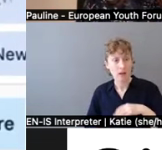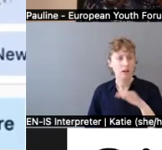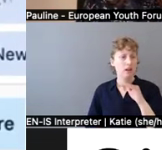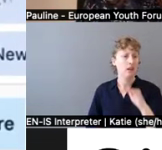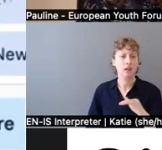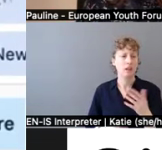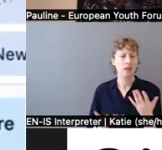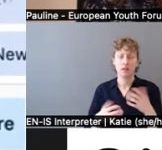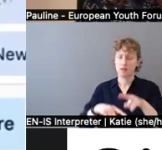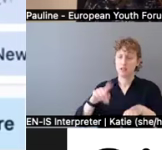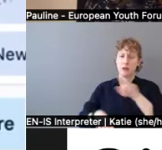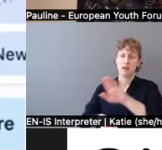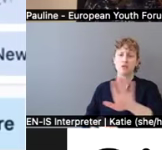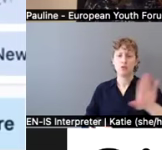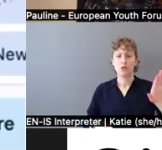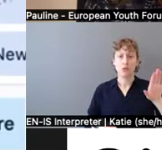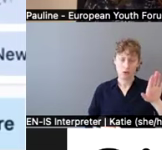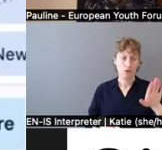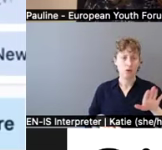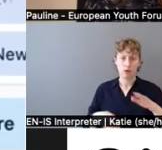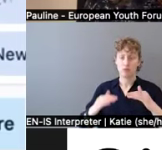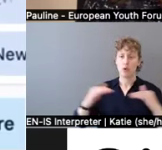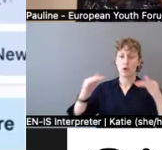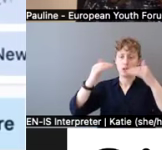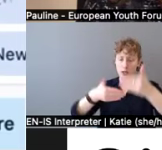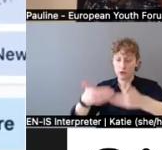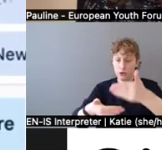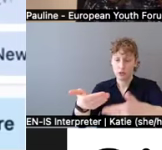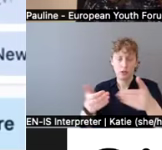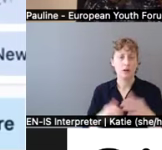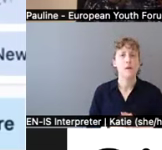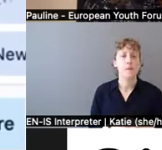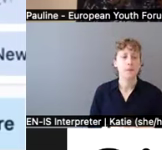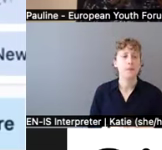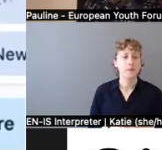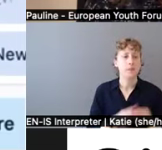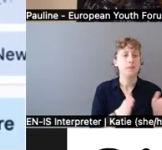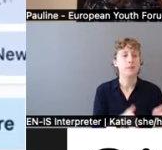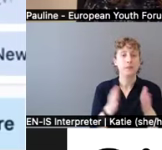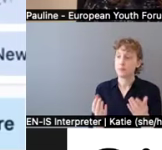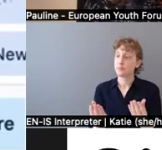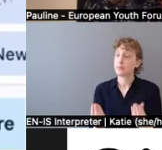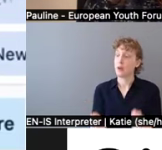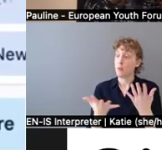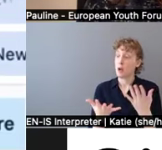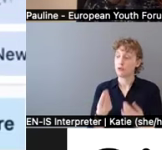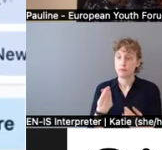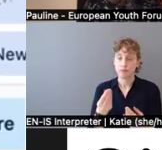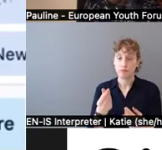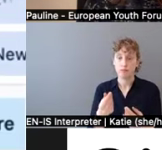depending on how your organization works, and then how much it costs. So here